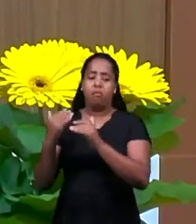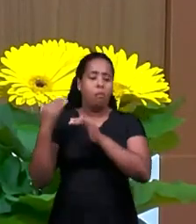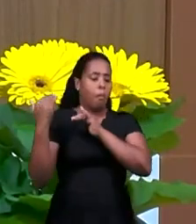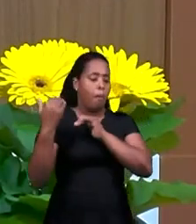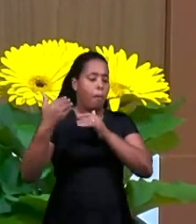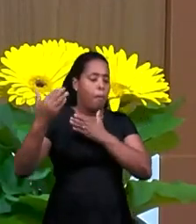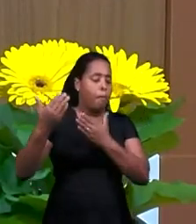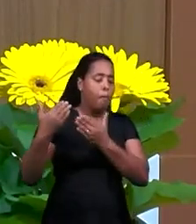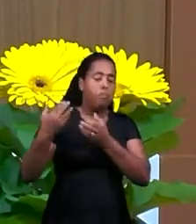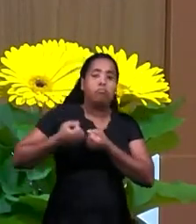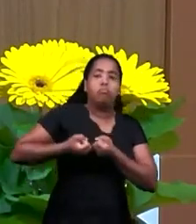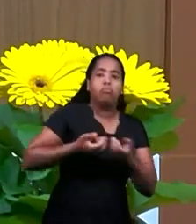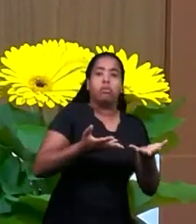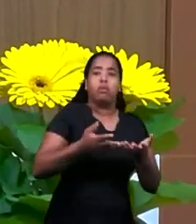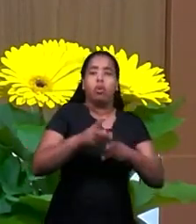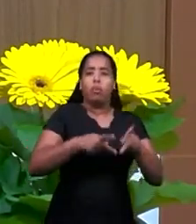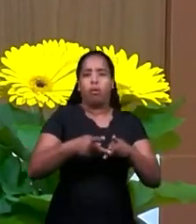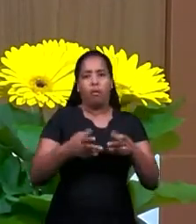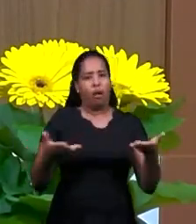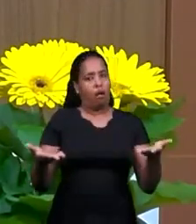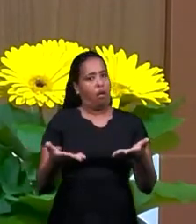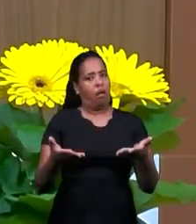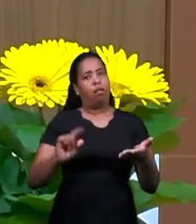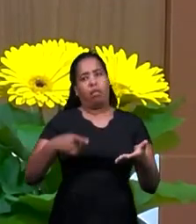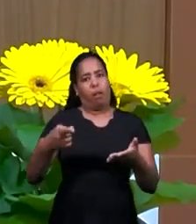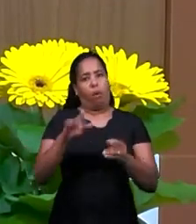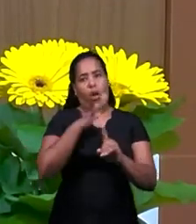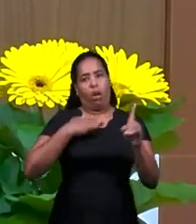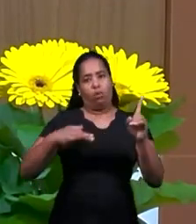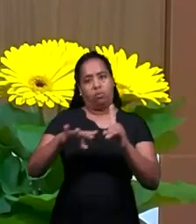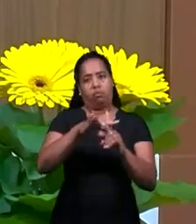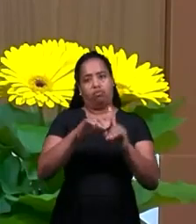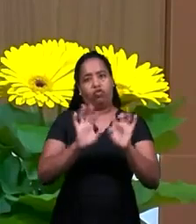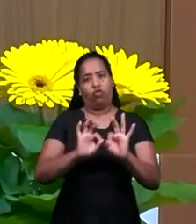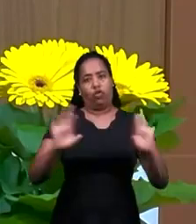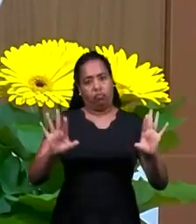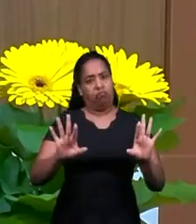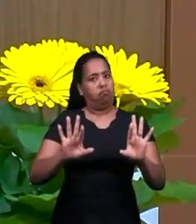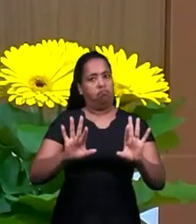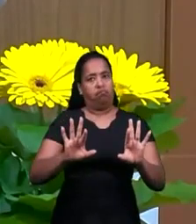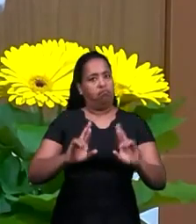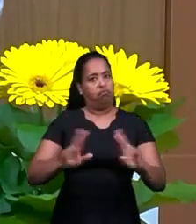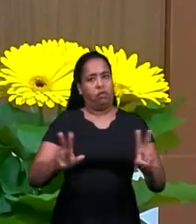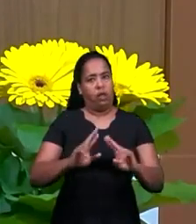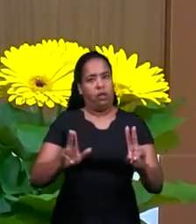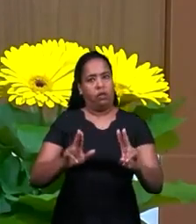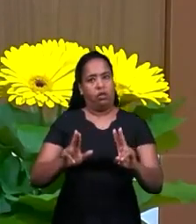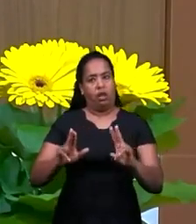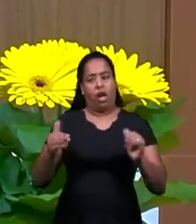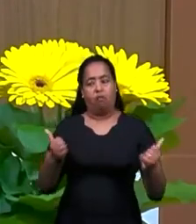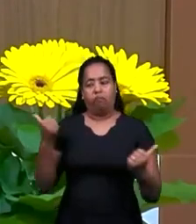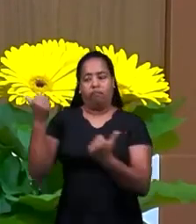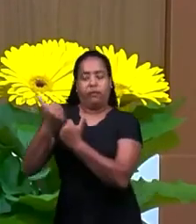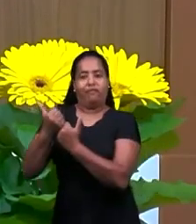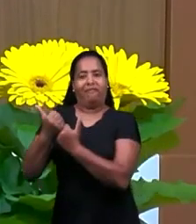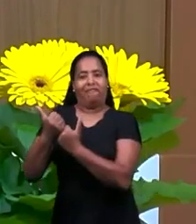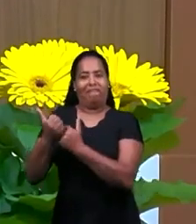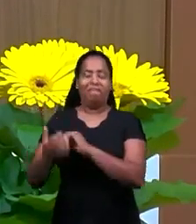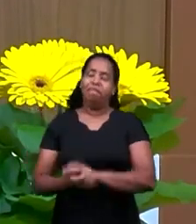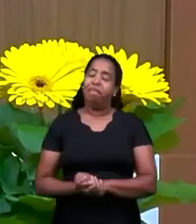the church with the believer. Sacred, why? Because all of us are